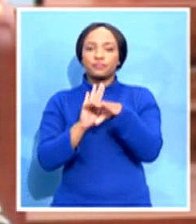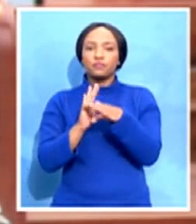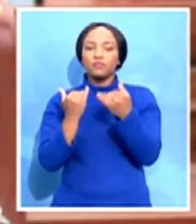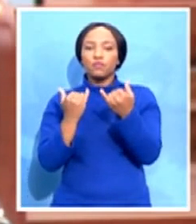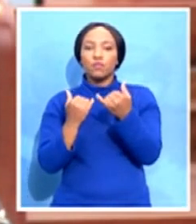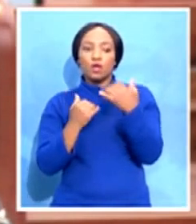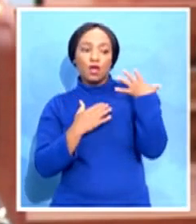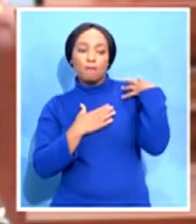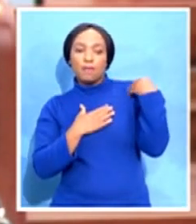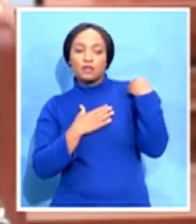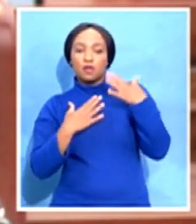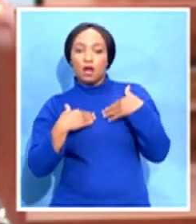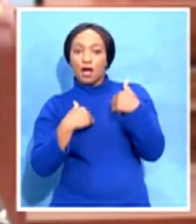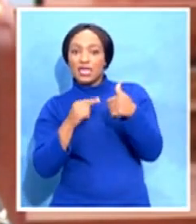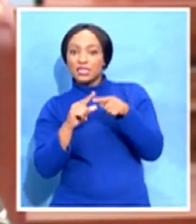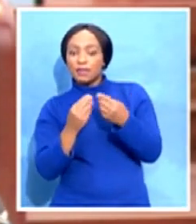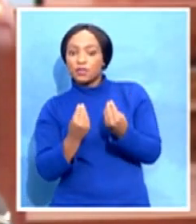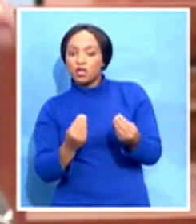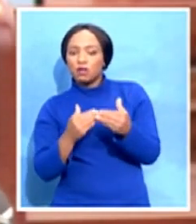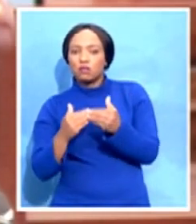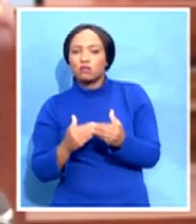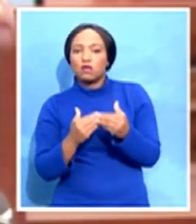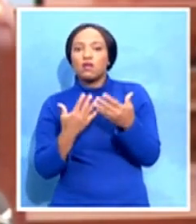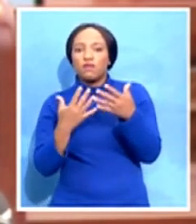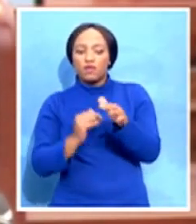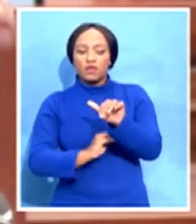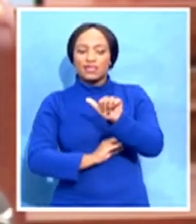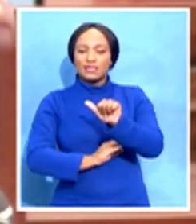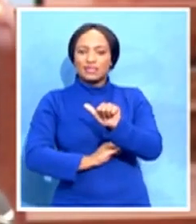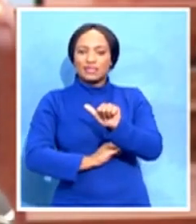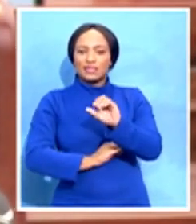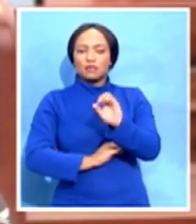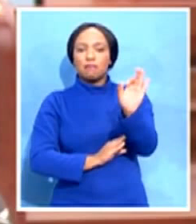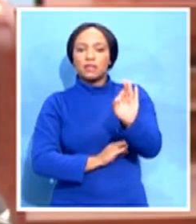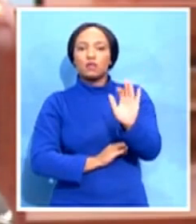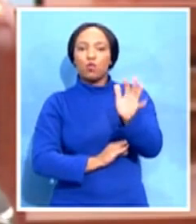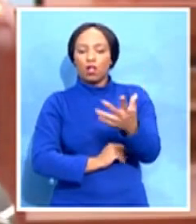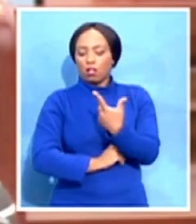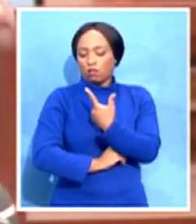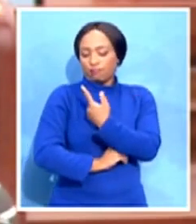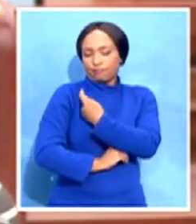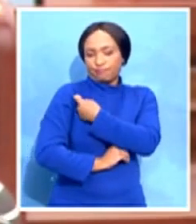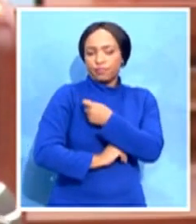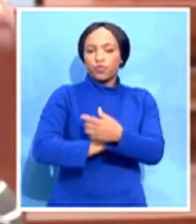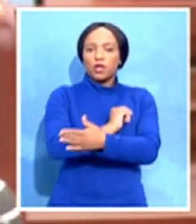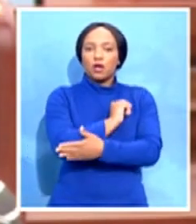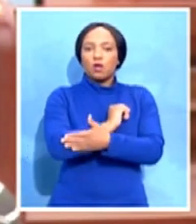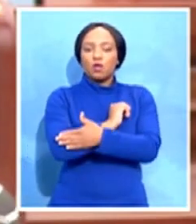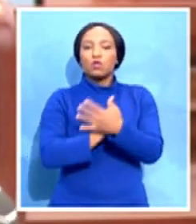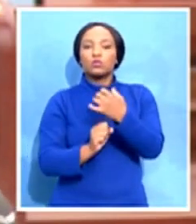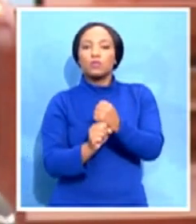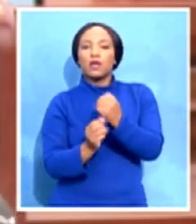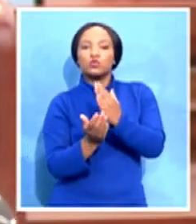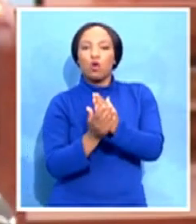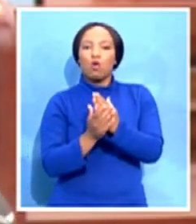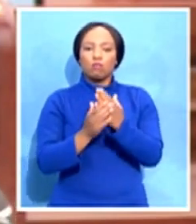about 60% of the country's population in order to achieve herd immunity, which is about 10 million